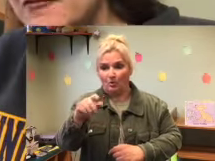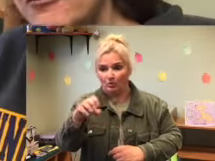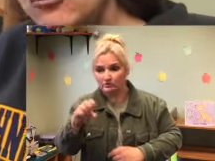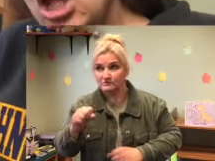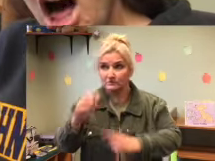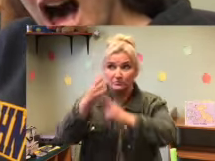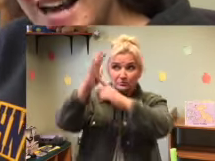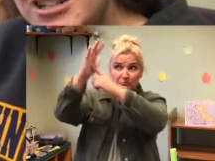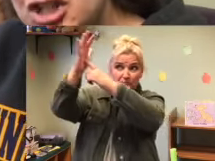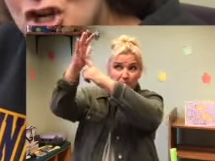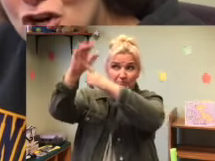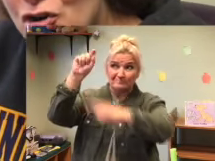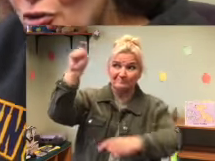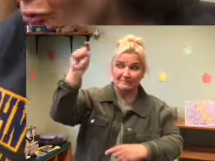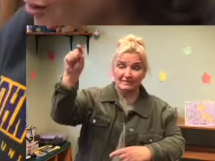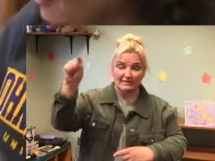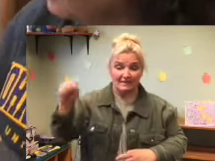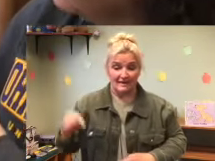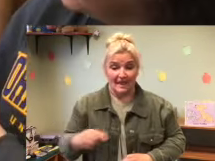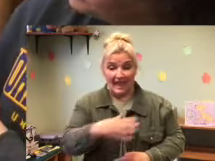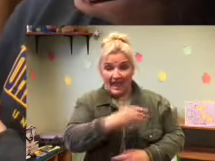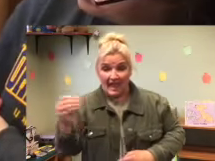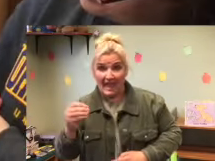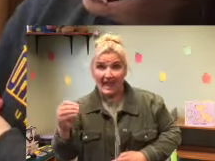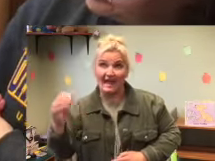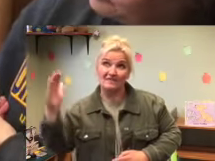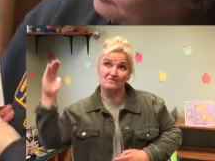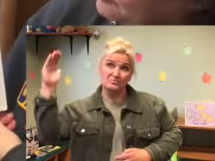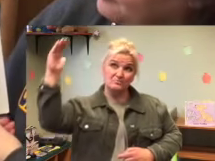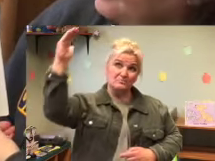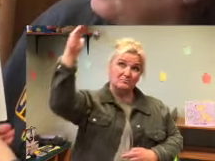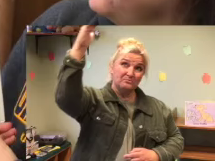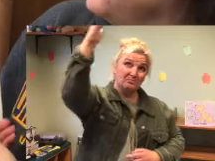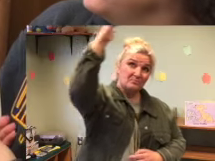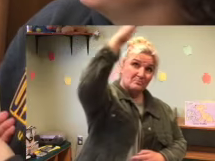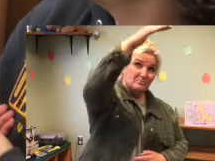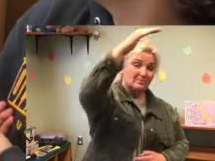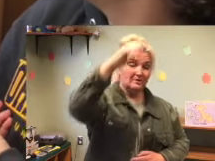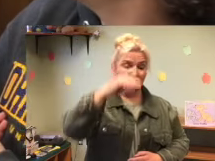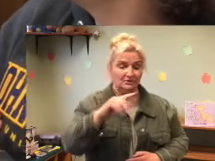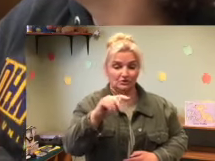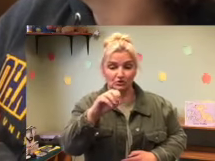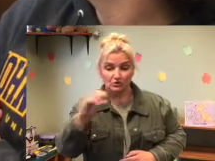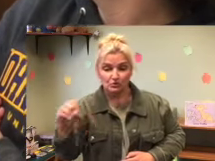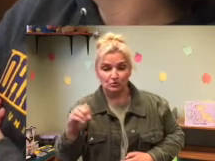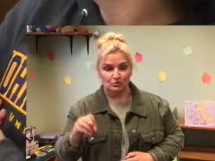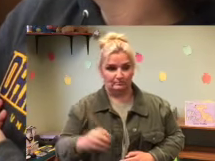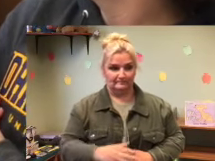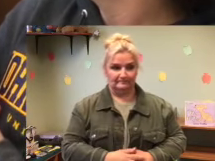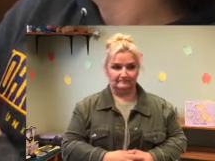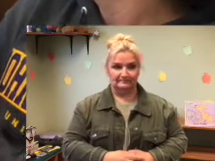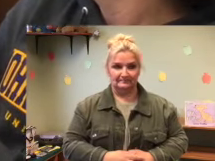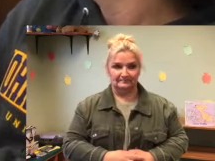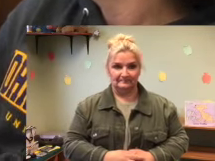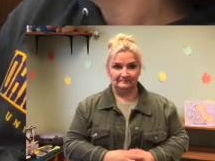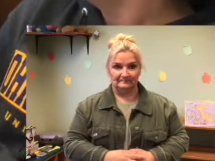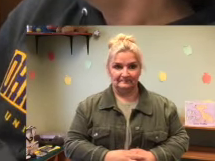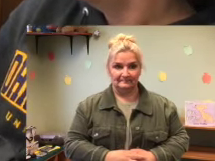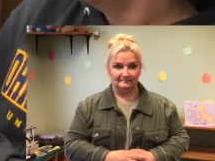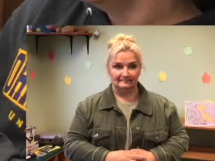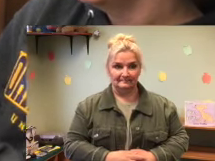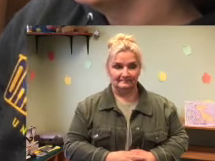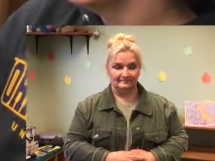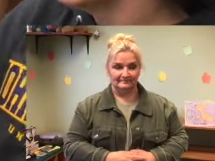He can fly, too." So cool.